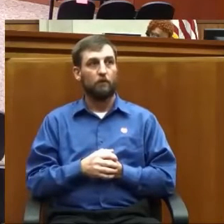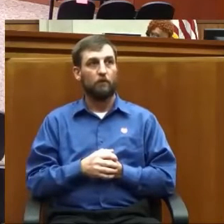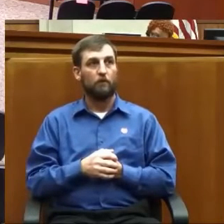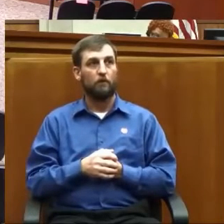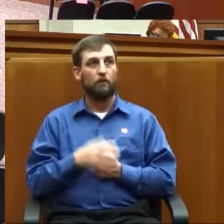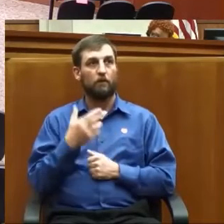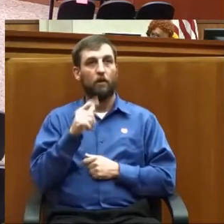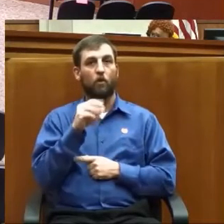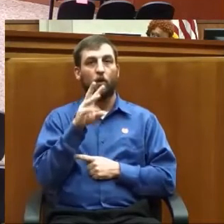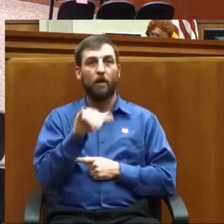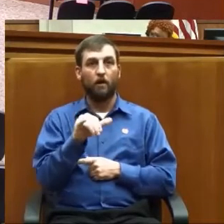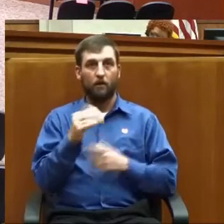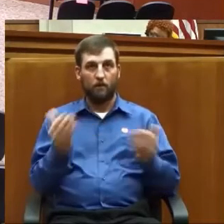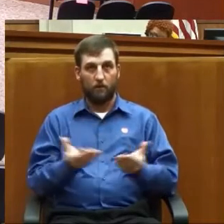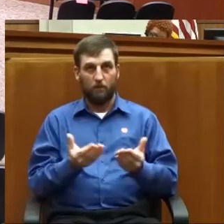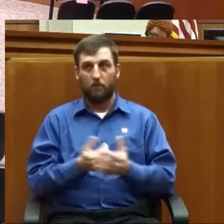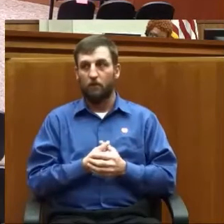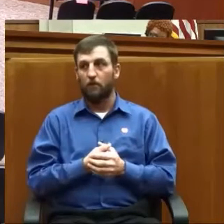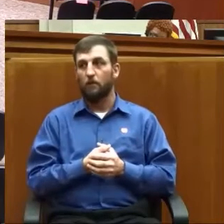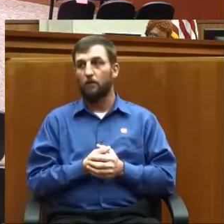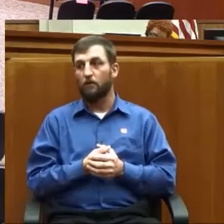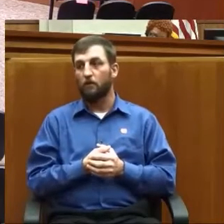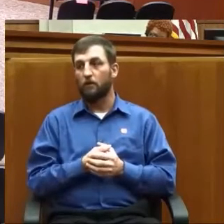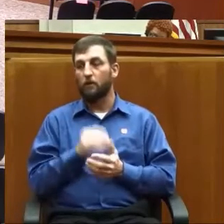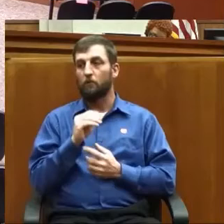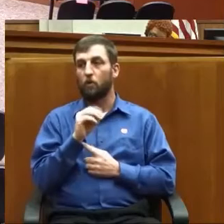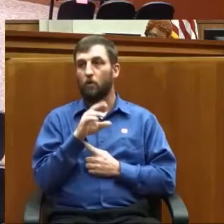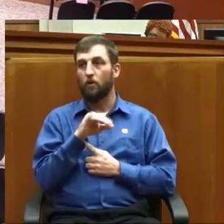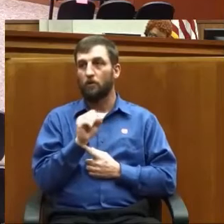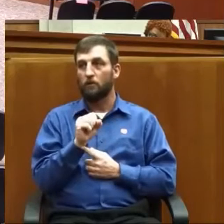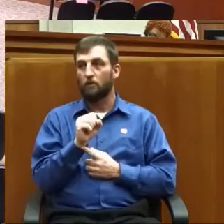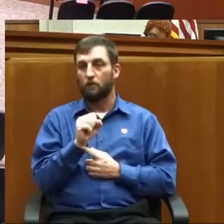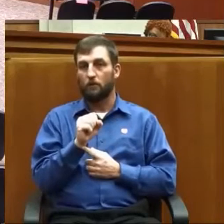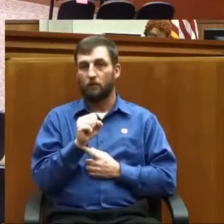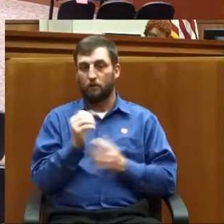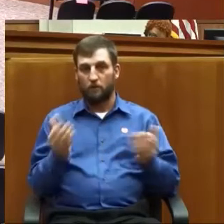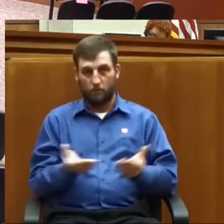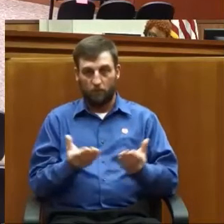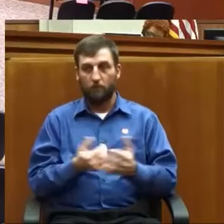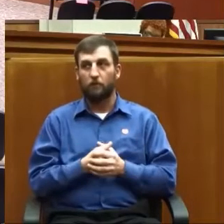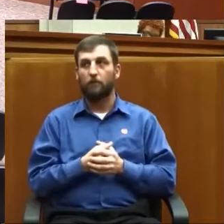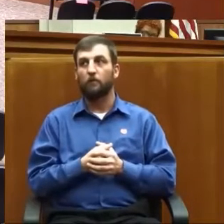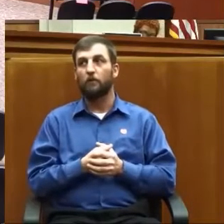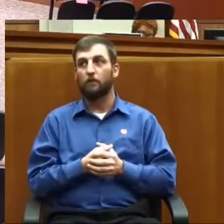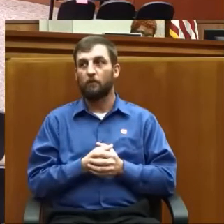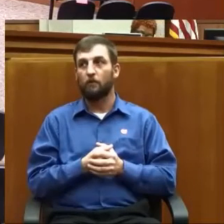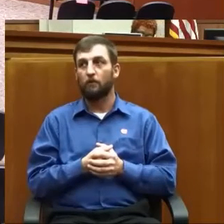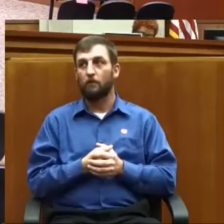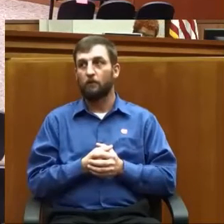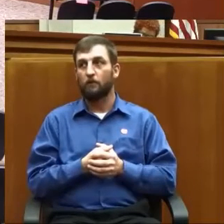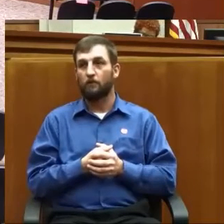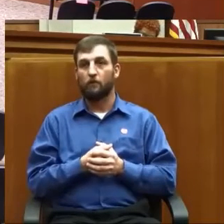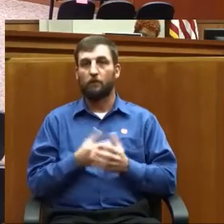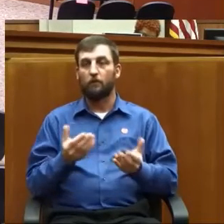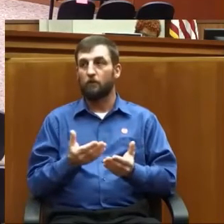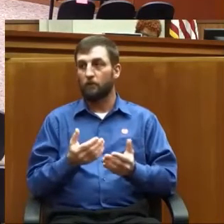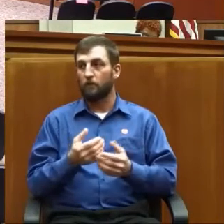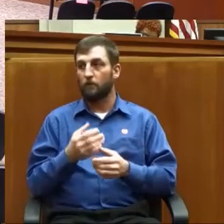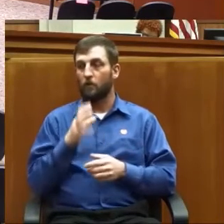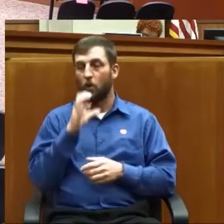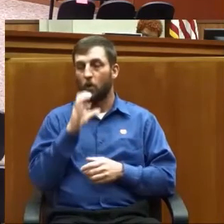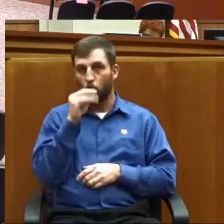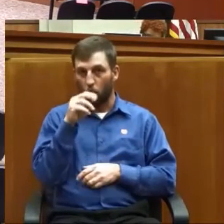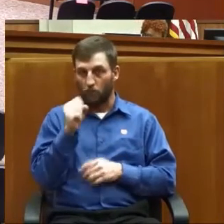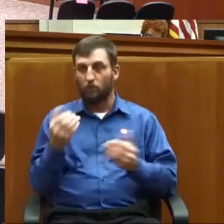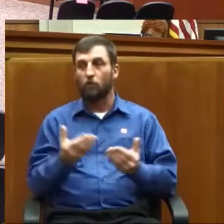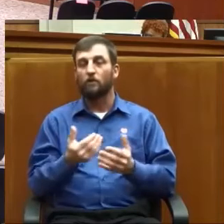present. Miss Holloway? Here. Miss Holloway is present. Mr. Morris? Here. Mr. Morris is present. Miss Orange Jones? Present.